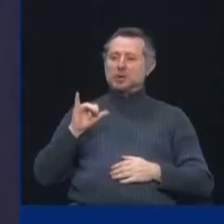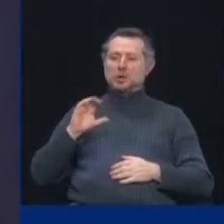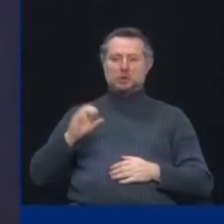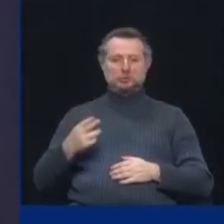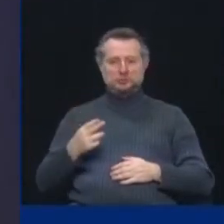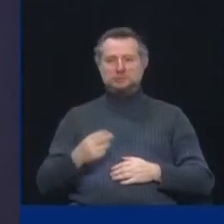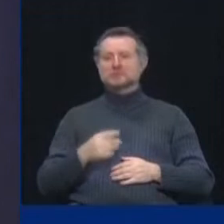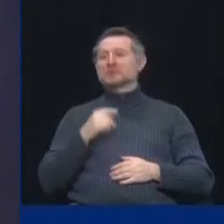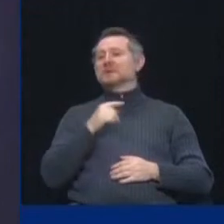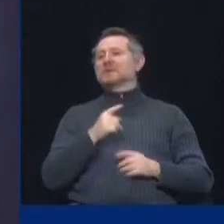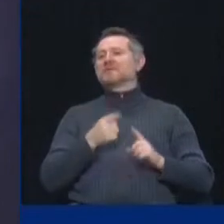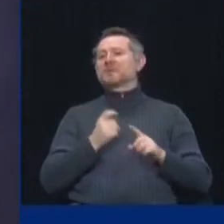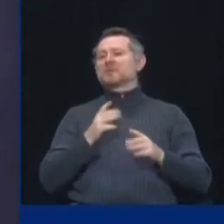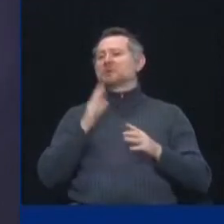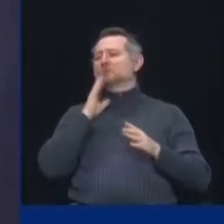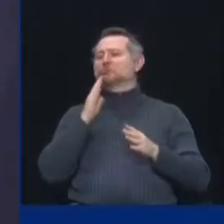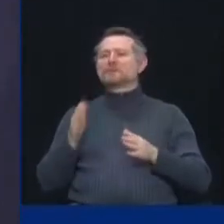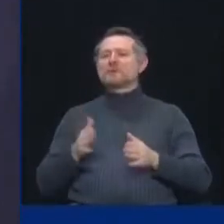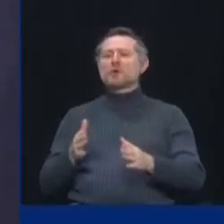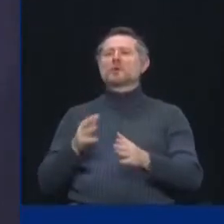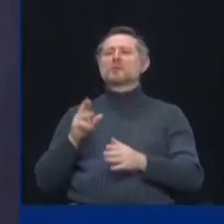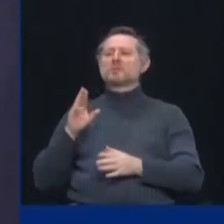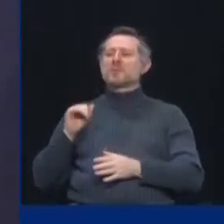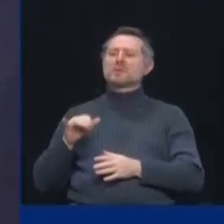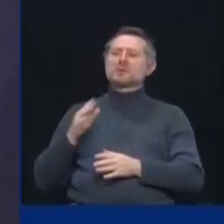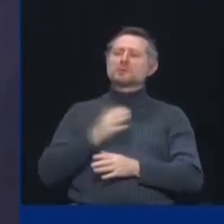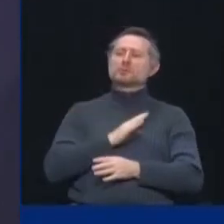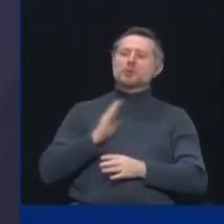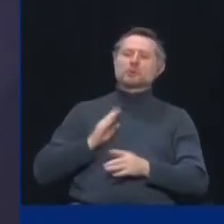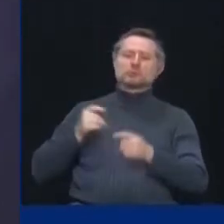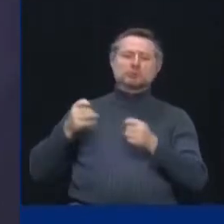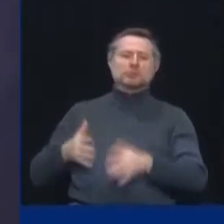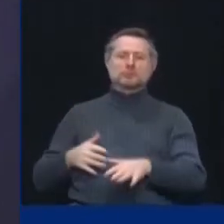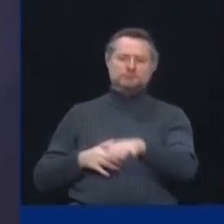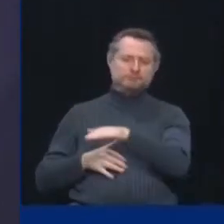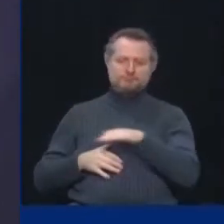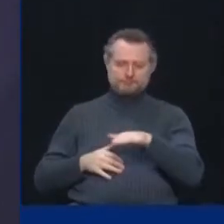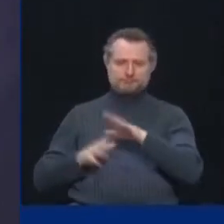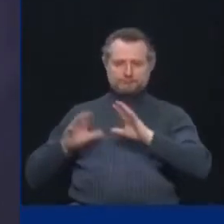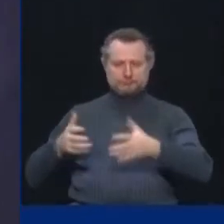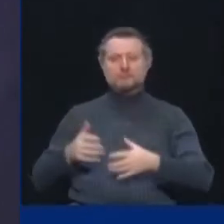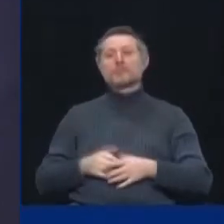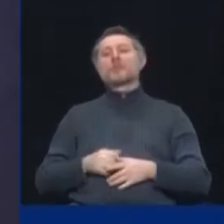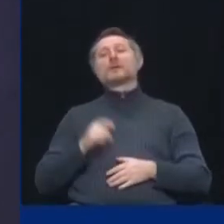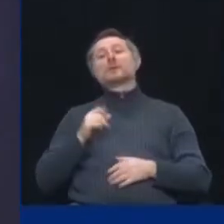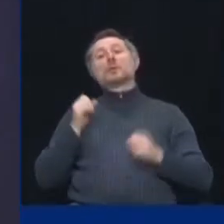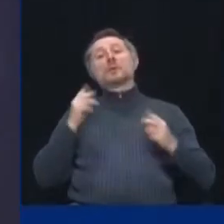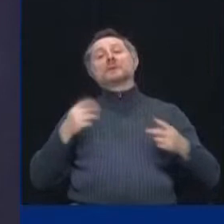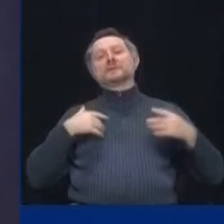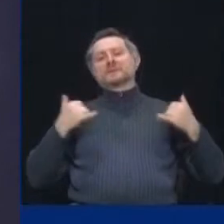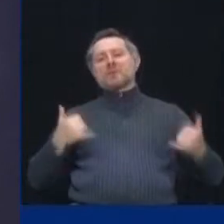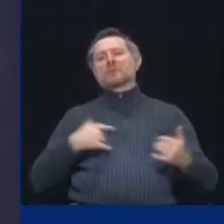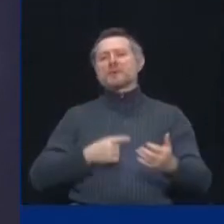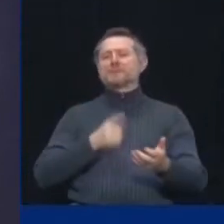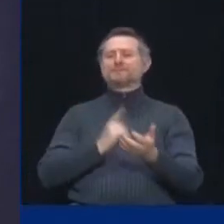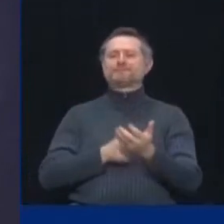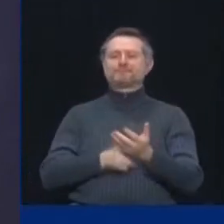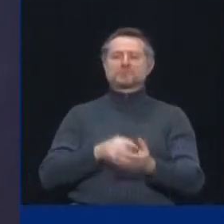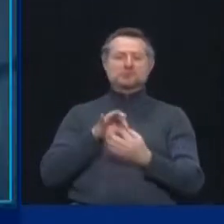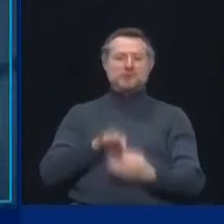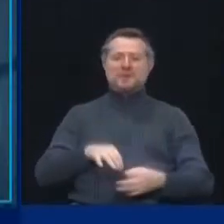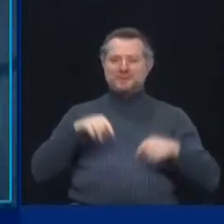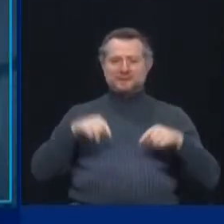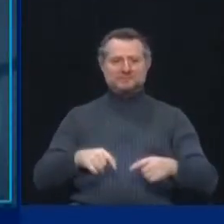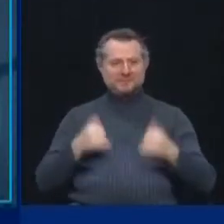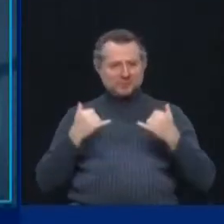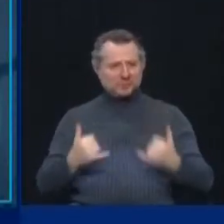much for being with us today. Okay, let's talk about today.